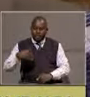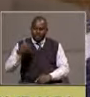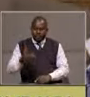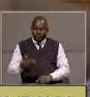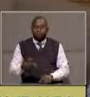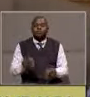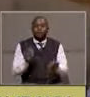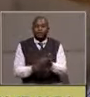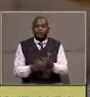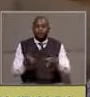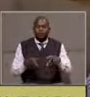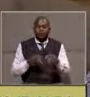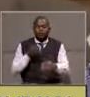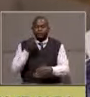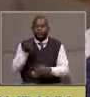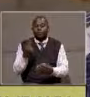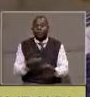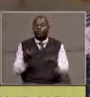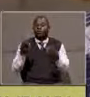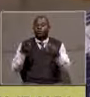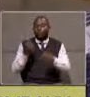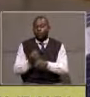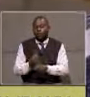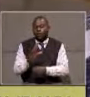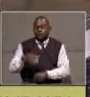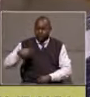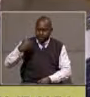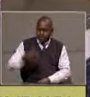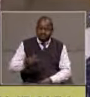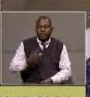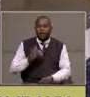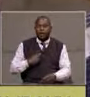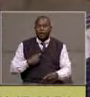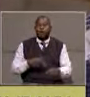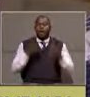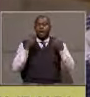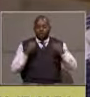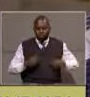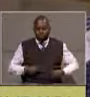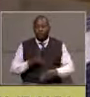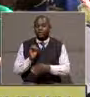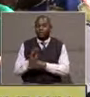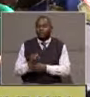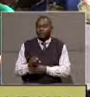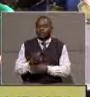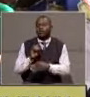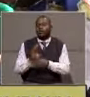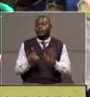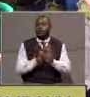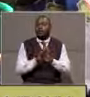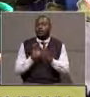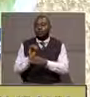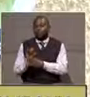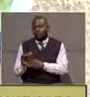we shall get a way forward on what to do next. And normally, our legal advisors are the state attorneys. The proprietor